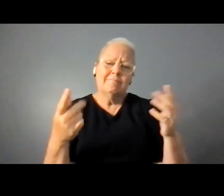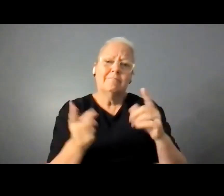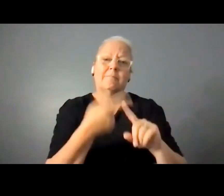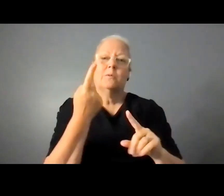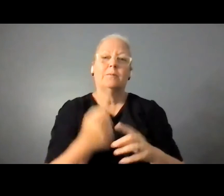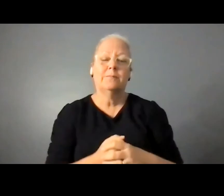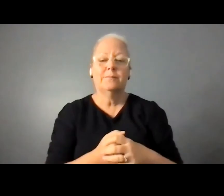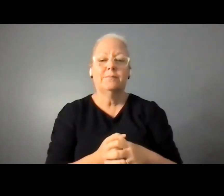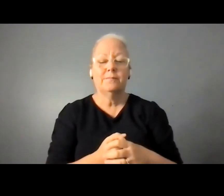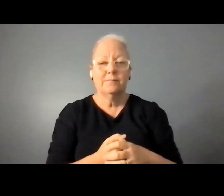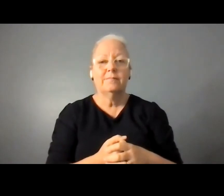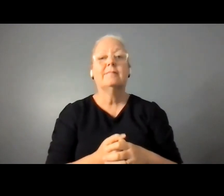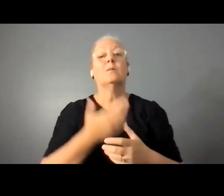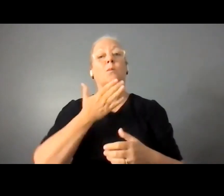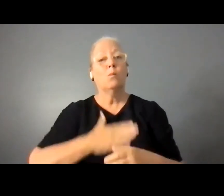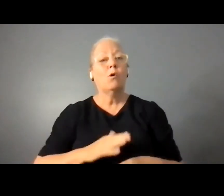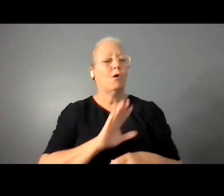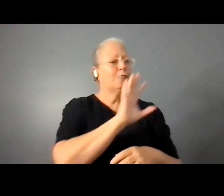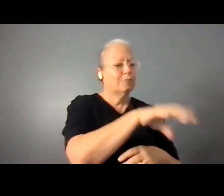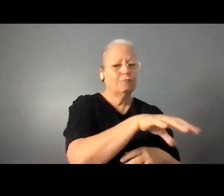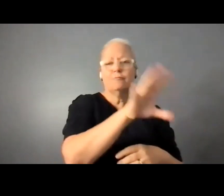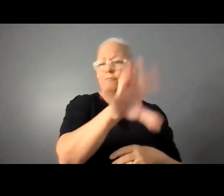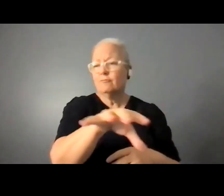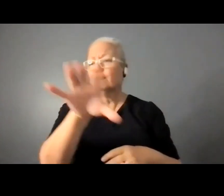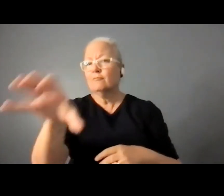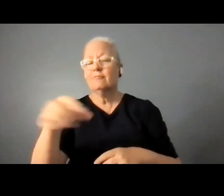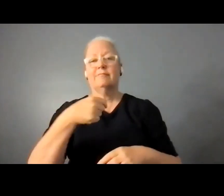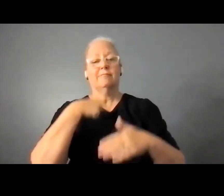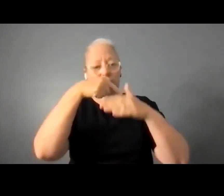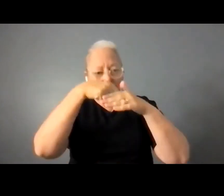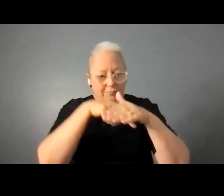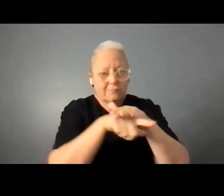and space where we were able to